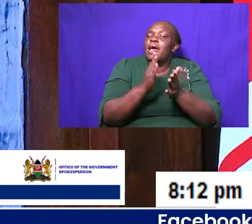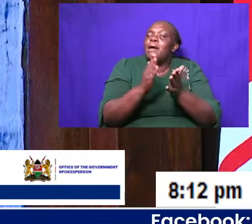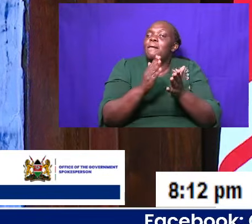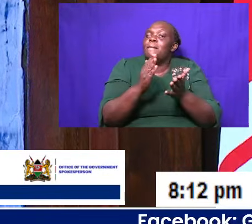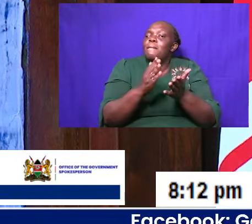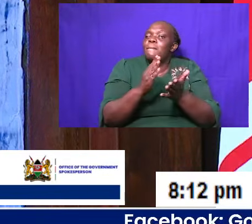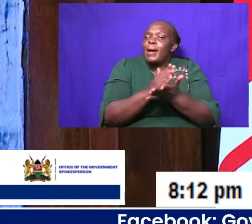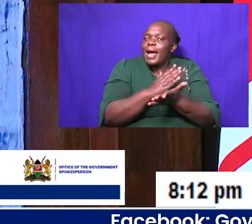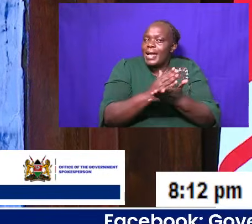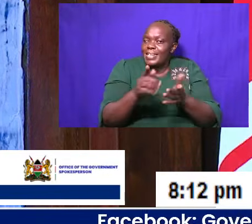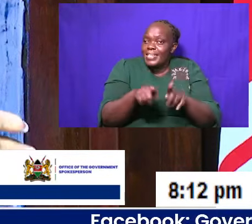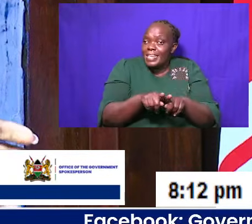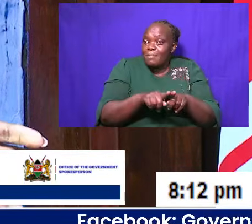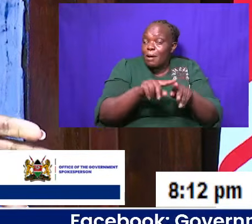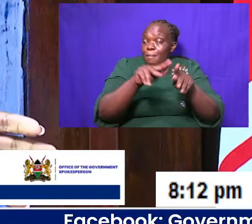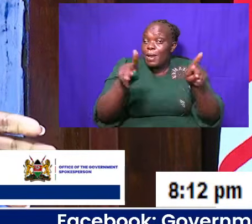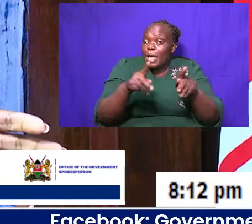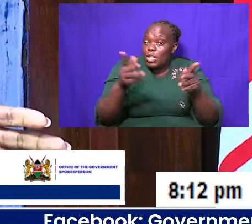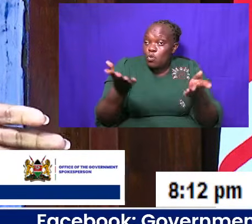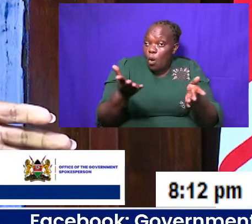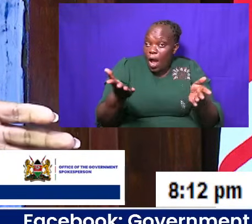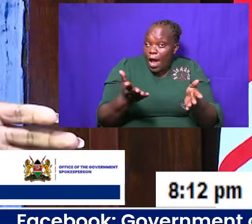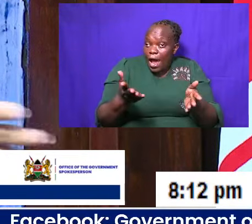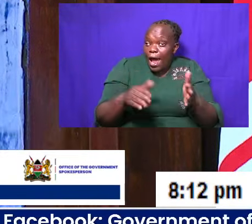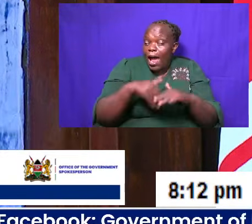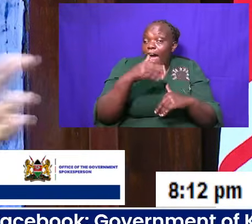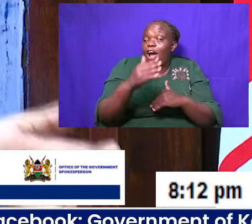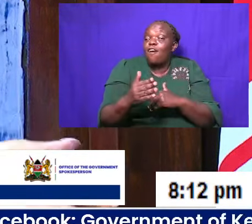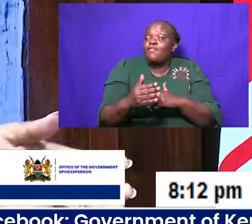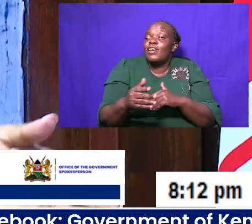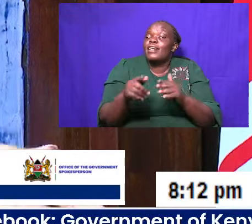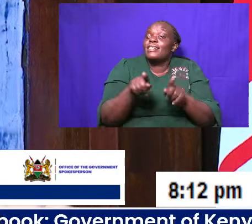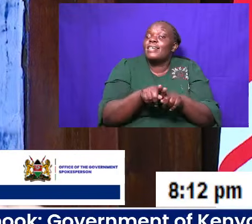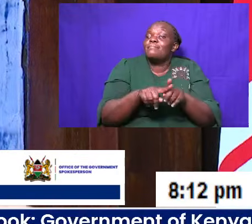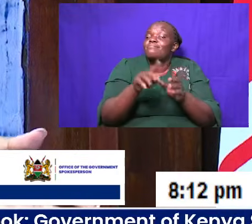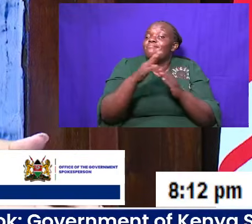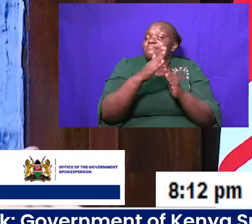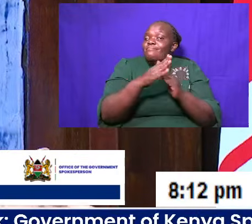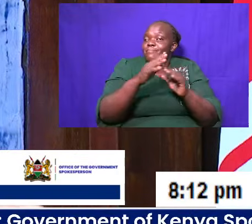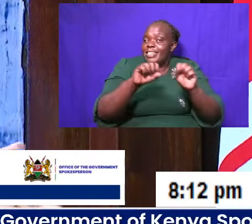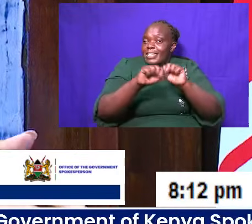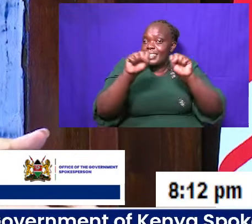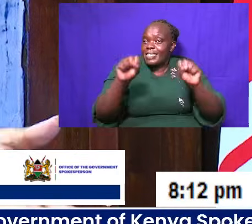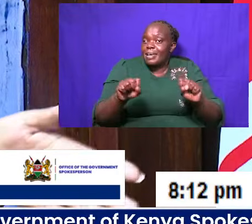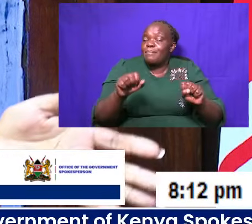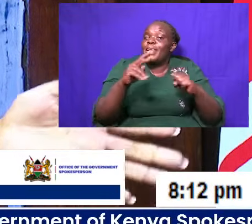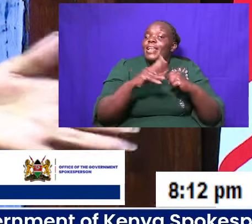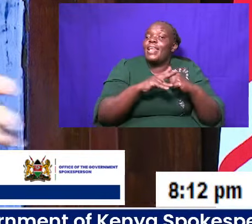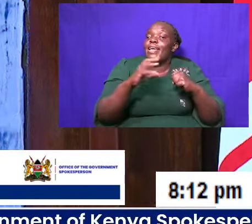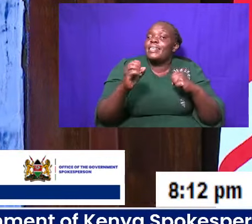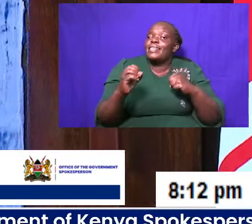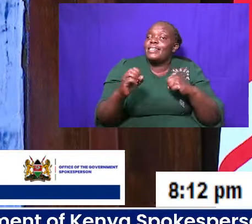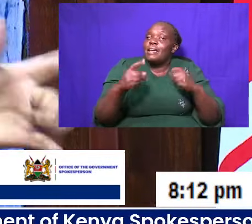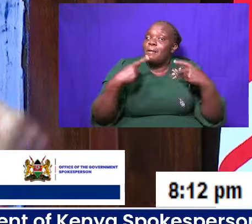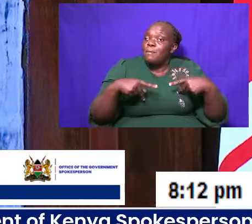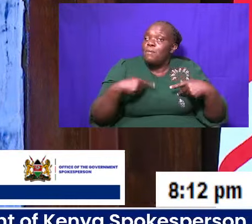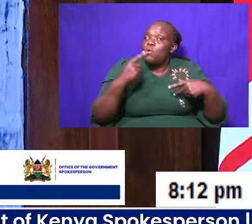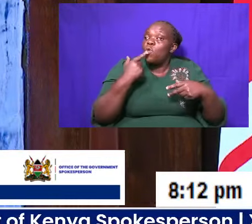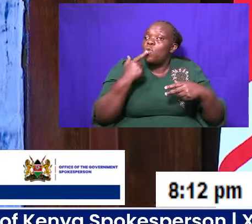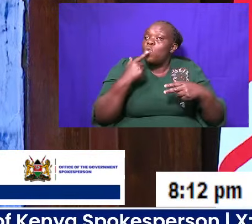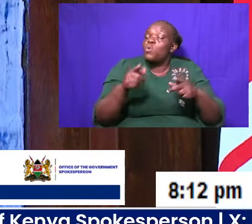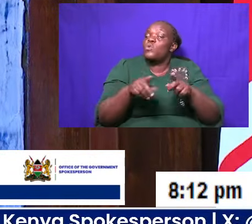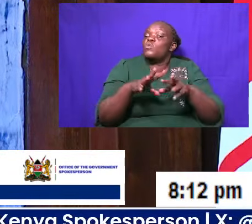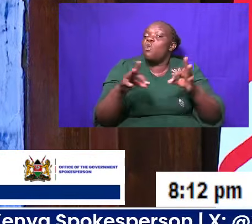is that this is a place where after the end of Mashamba system in the 90s, these were the people who had settled along